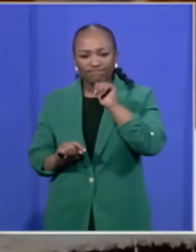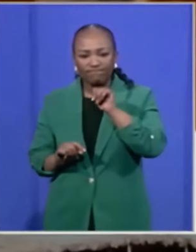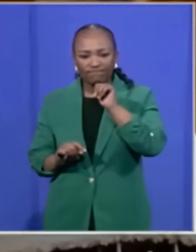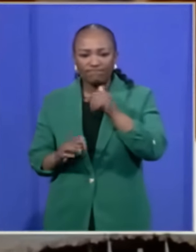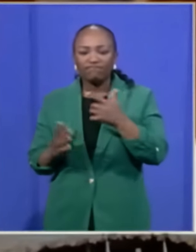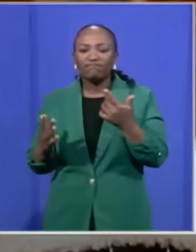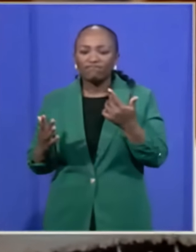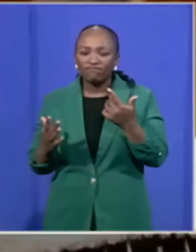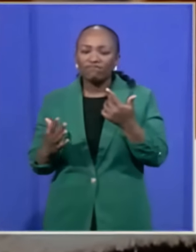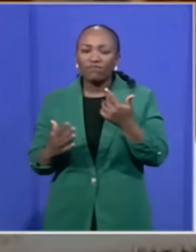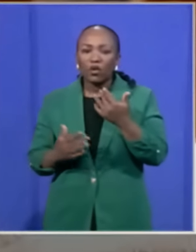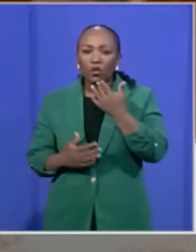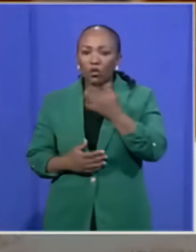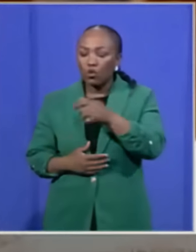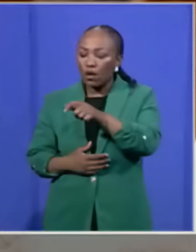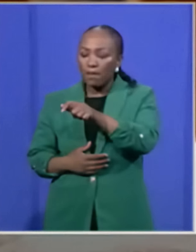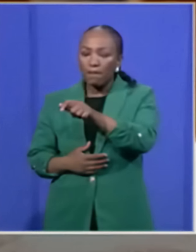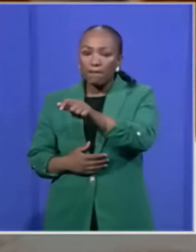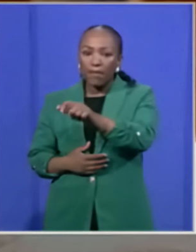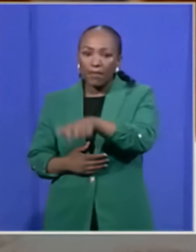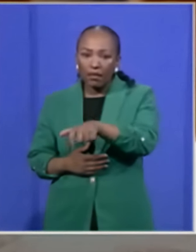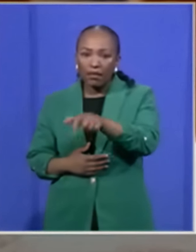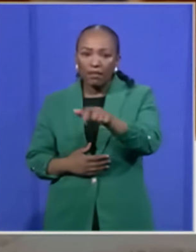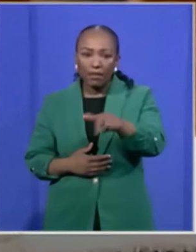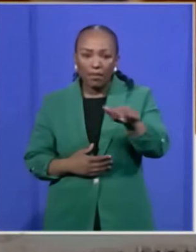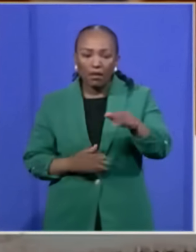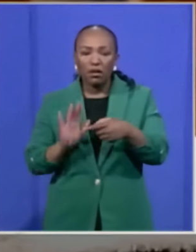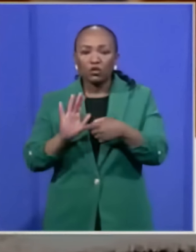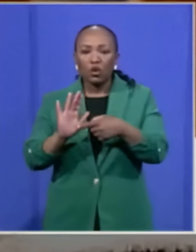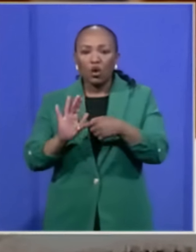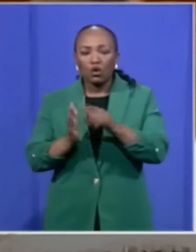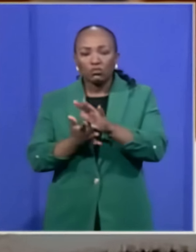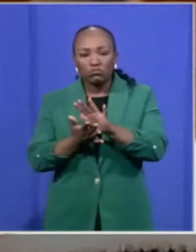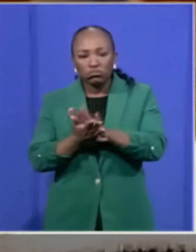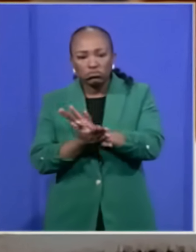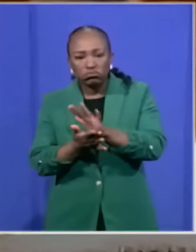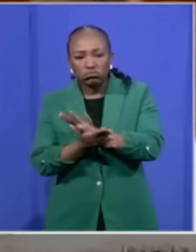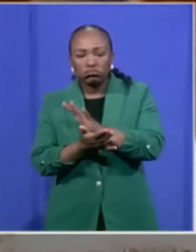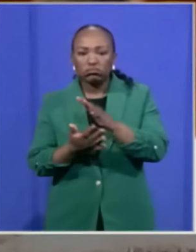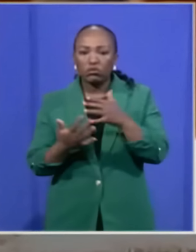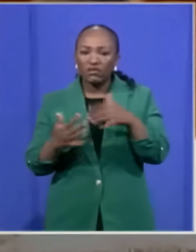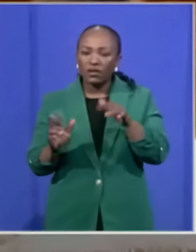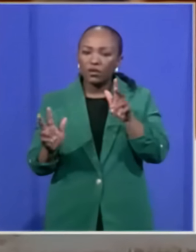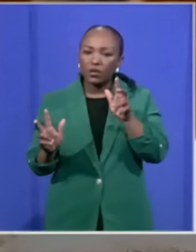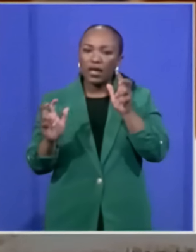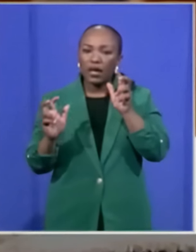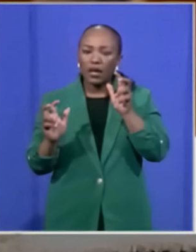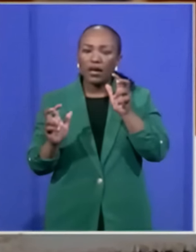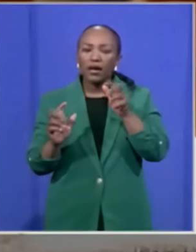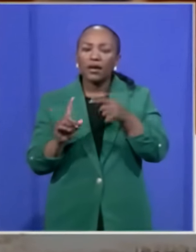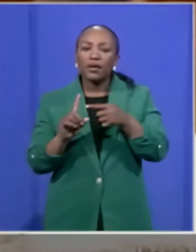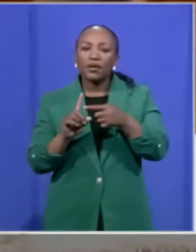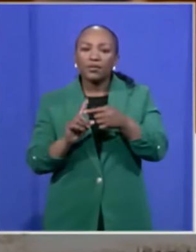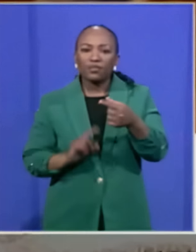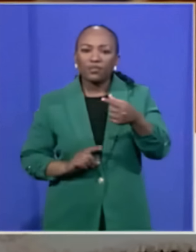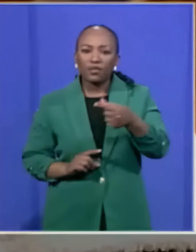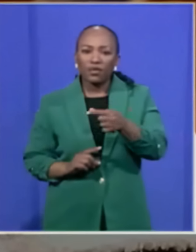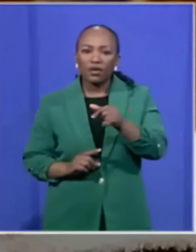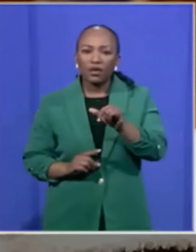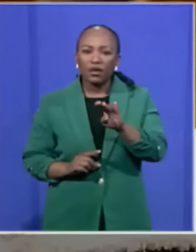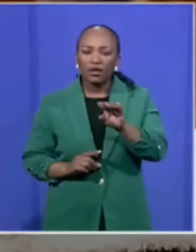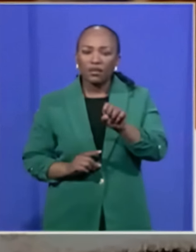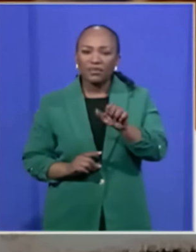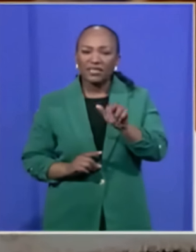there are individuals, there are pockets of appreciation. We heard Angus Gibson today from